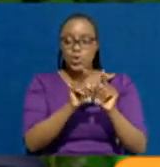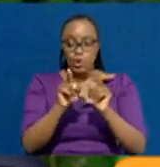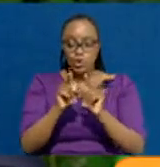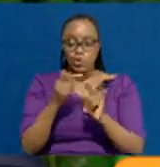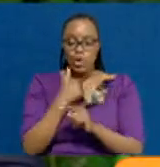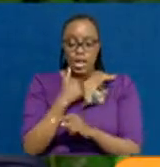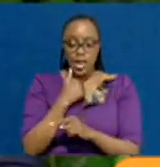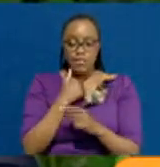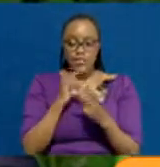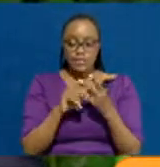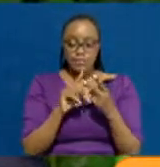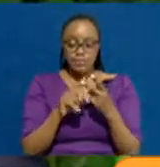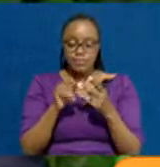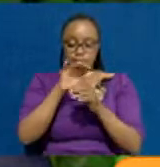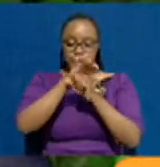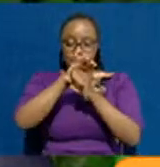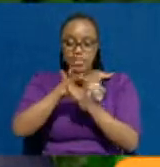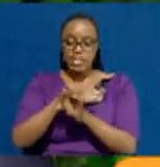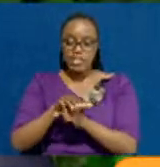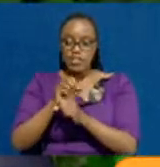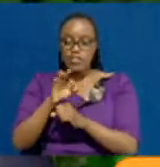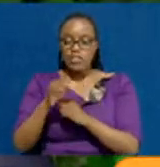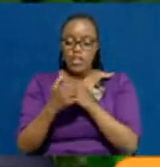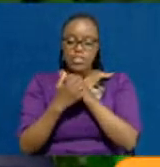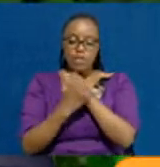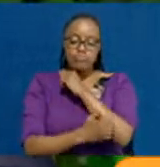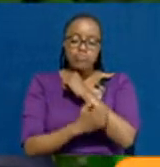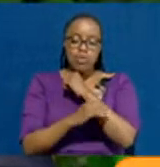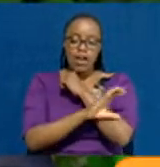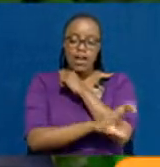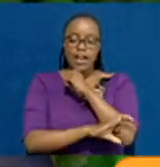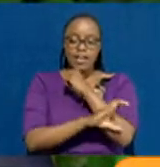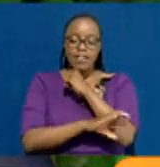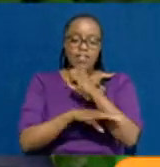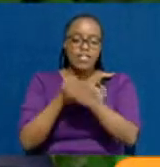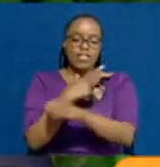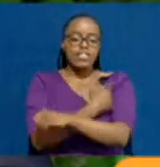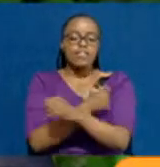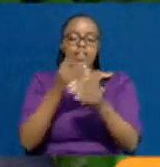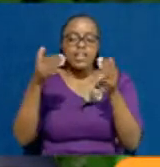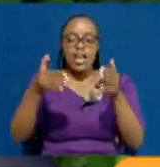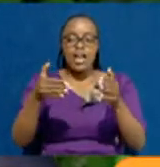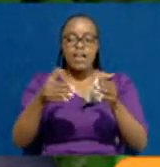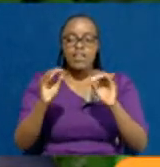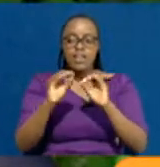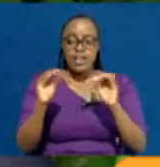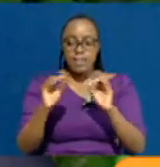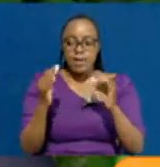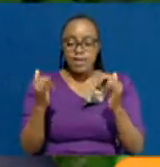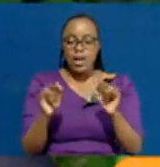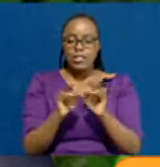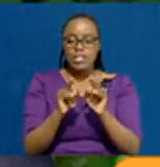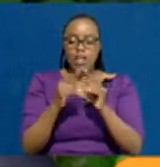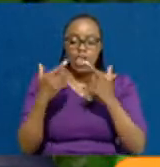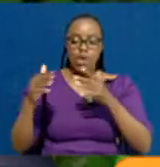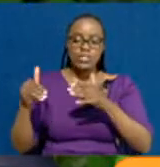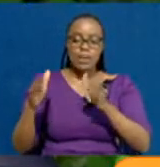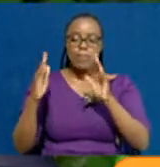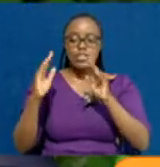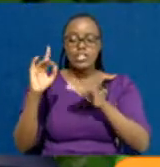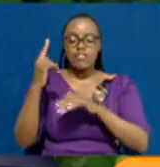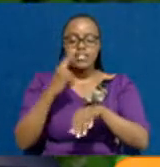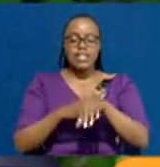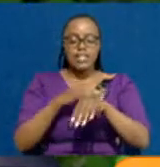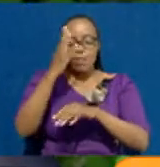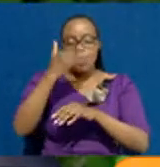there was a marginalization of the poorer countries and vaccines were not readily available, we lost that big opportunity at the beginning because we did